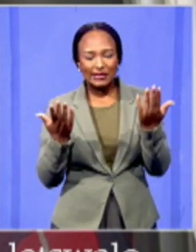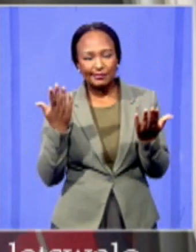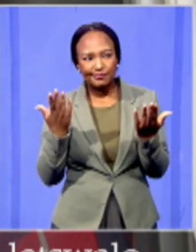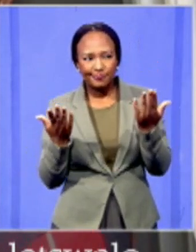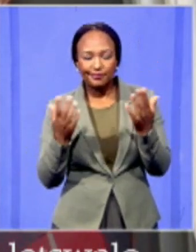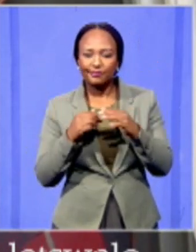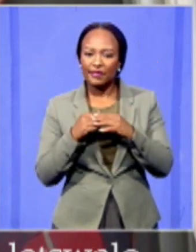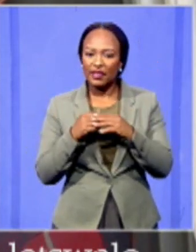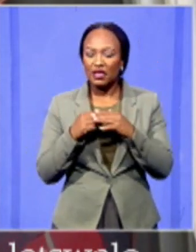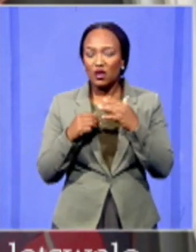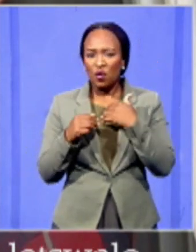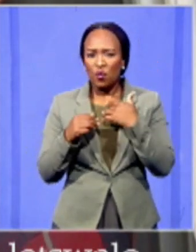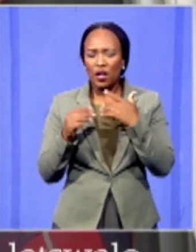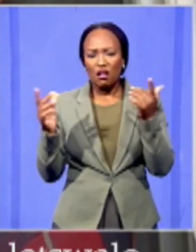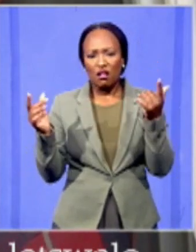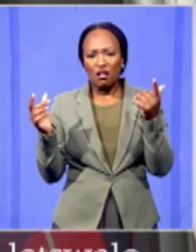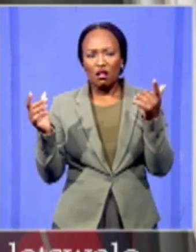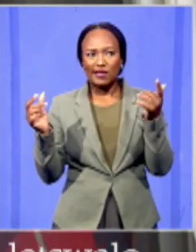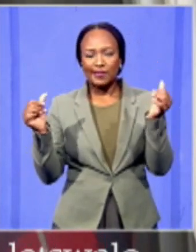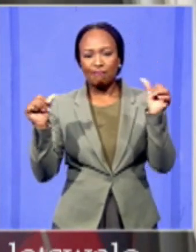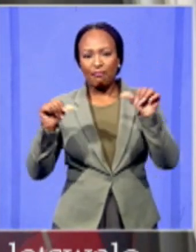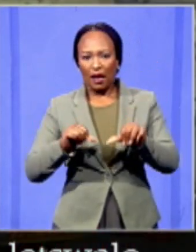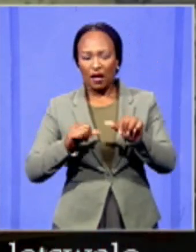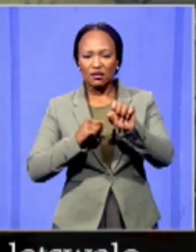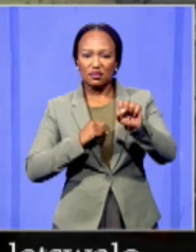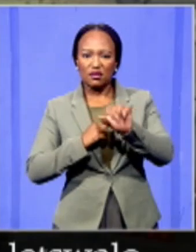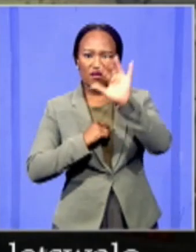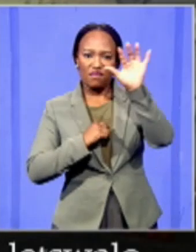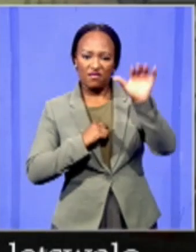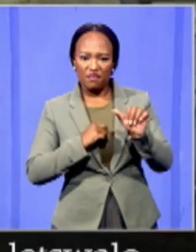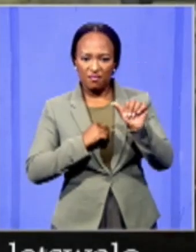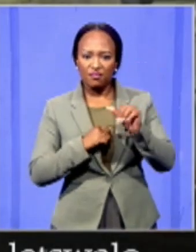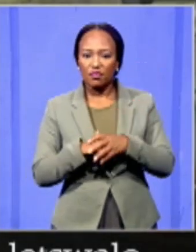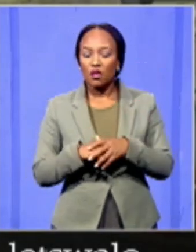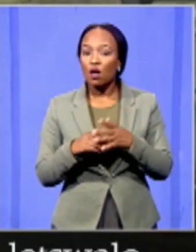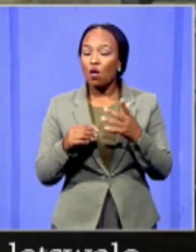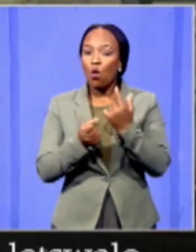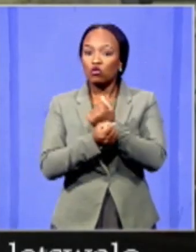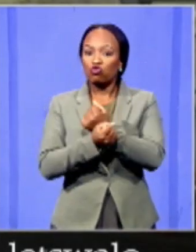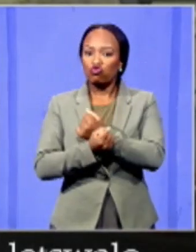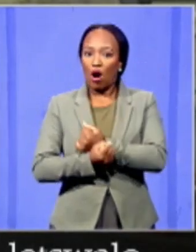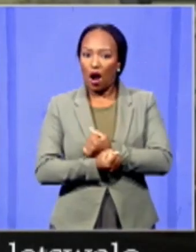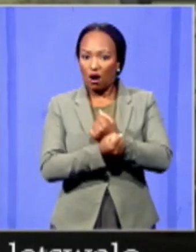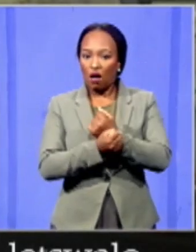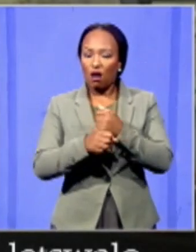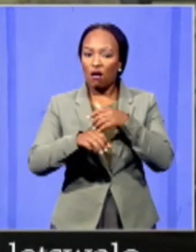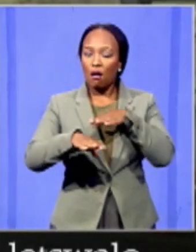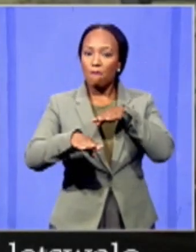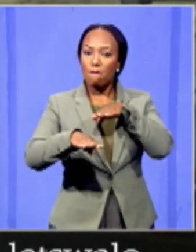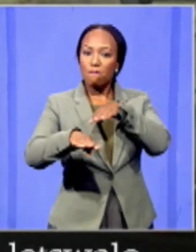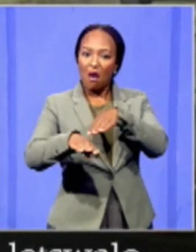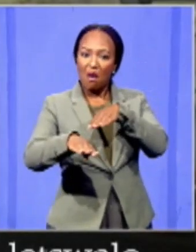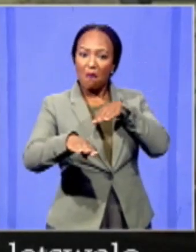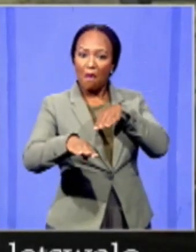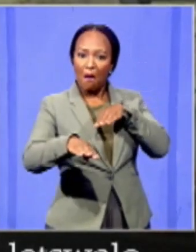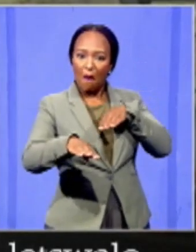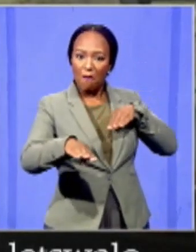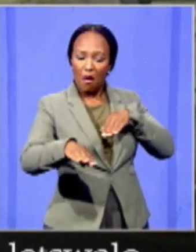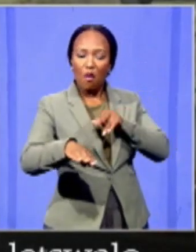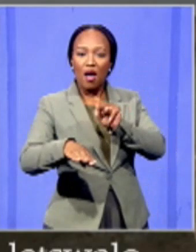So we will come back to South Africa. Methaladi ya metelele ya dilori ile ya fedišwa tseleng ya lephefo ya